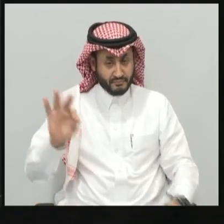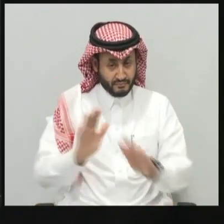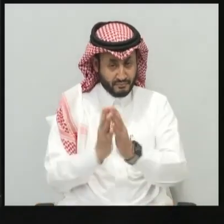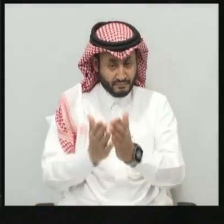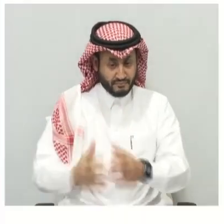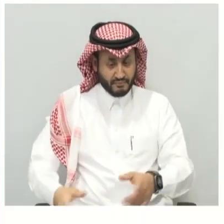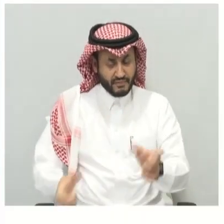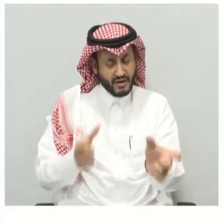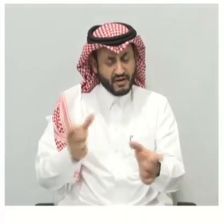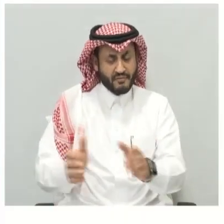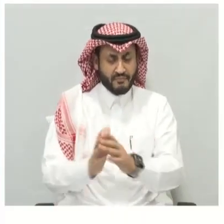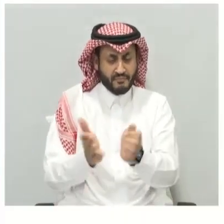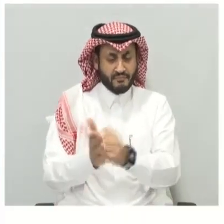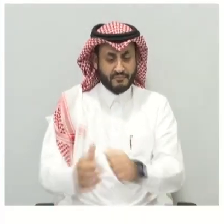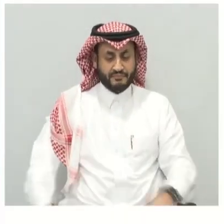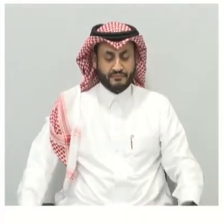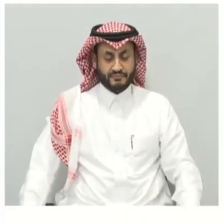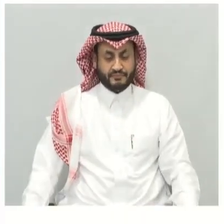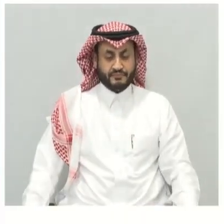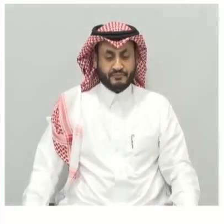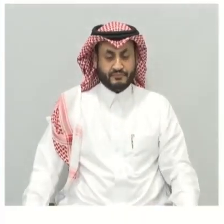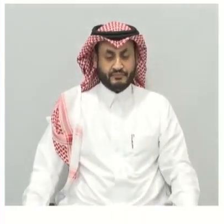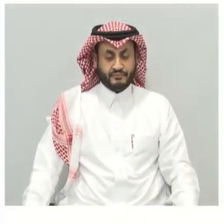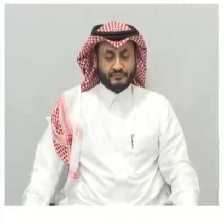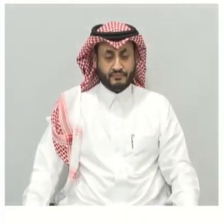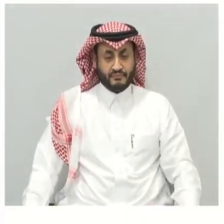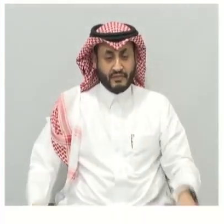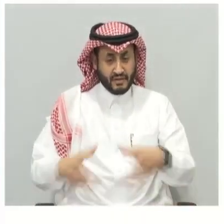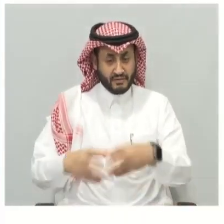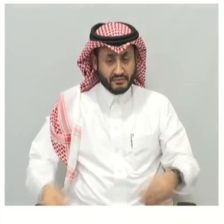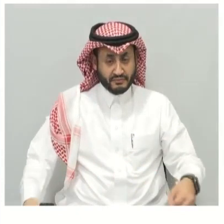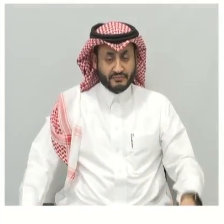with vocabulary for job and job activities. And now